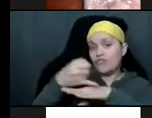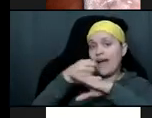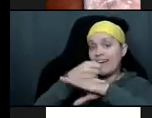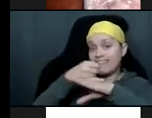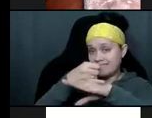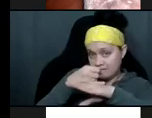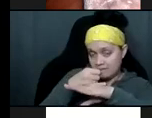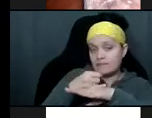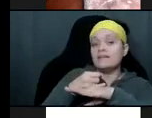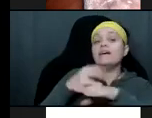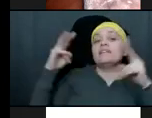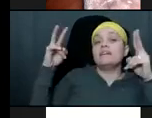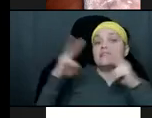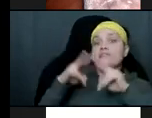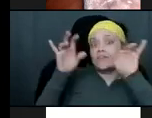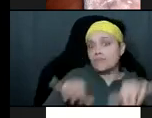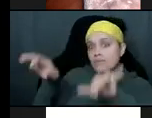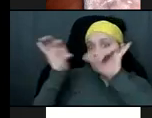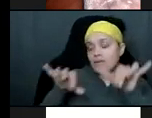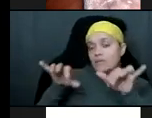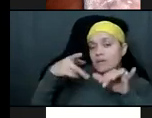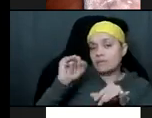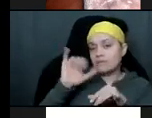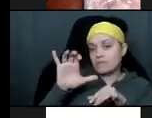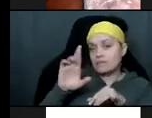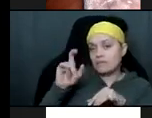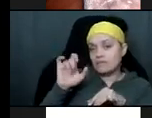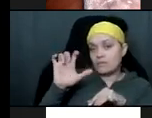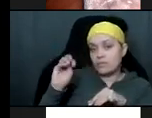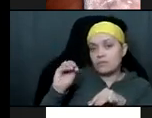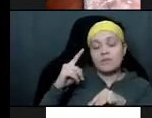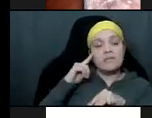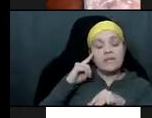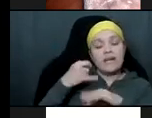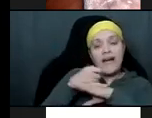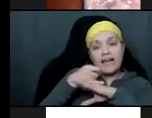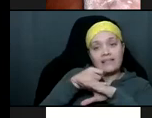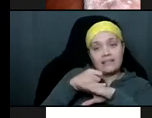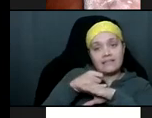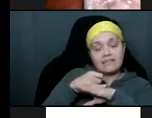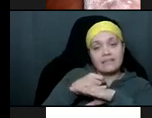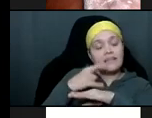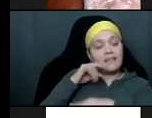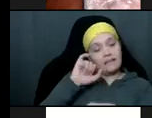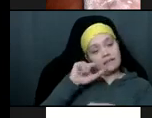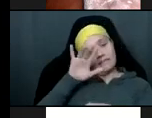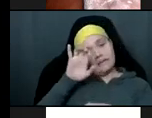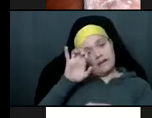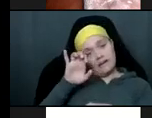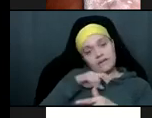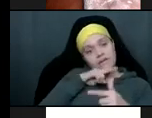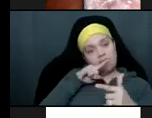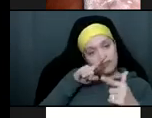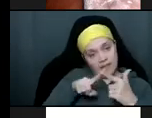and that's very common in the Pacific realm. So think of islands in the Pacific realm, think of ISLE, think then